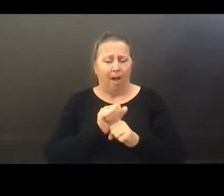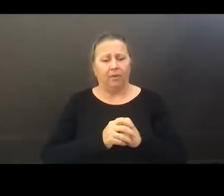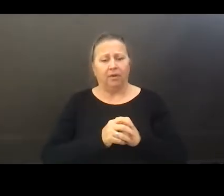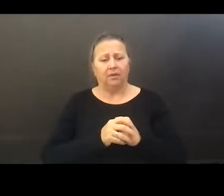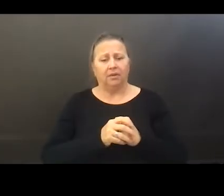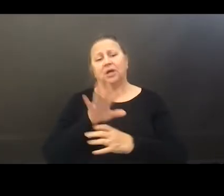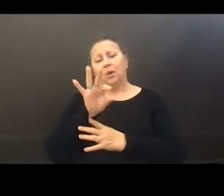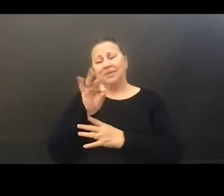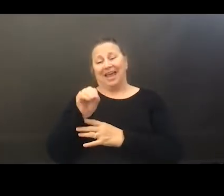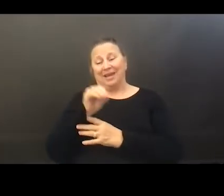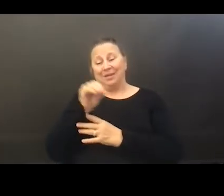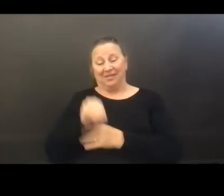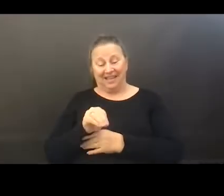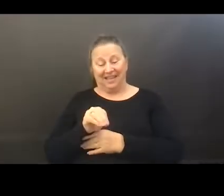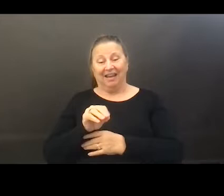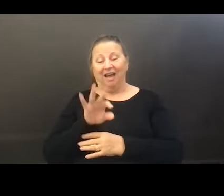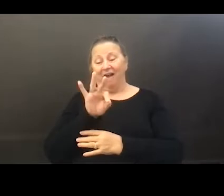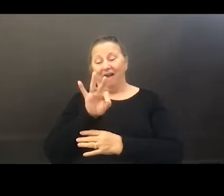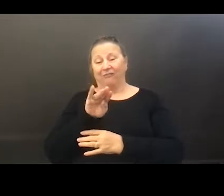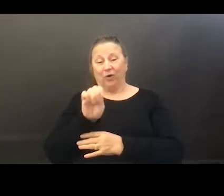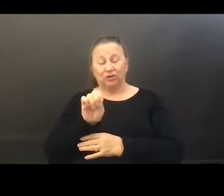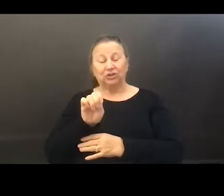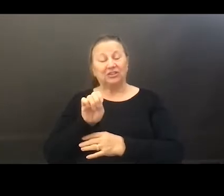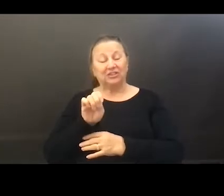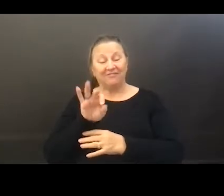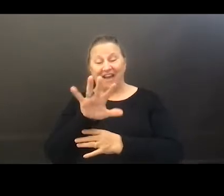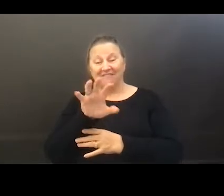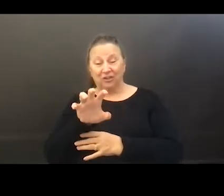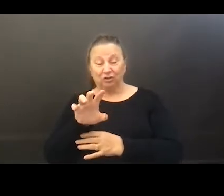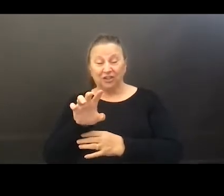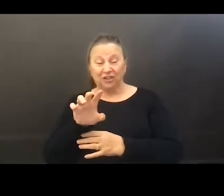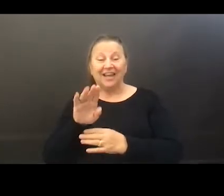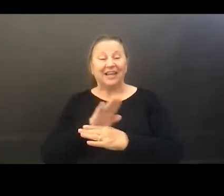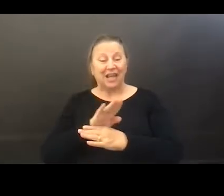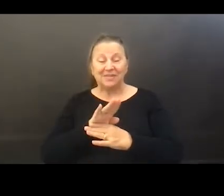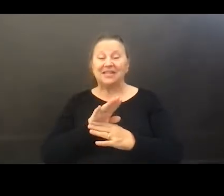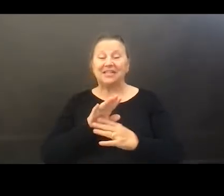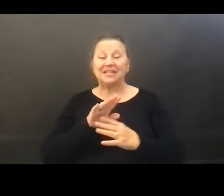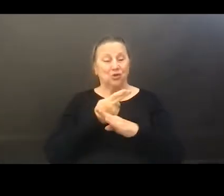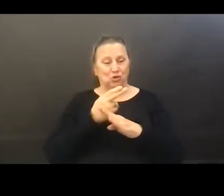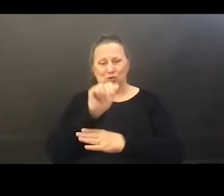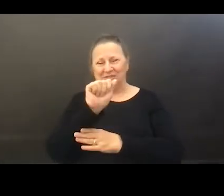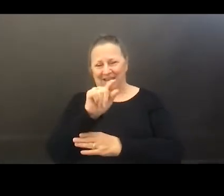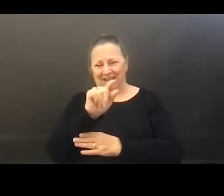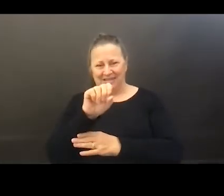Fortune 500 companies now use ATSs to screen all those job applicants that are looking for